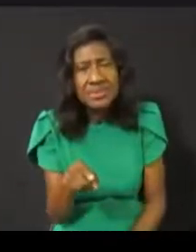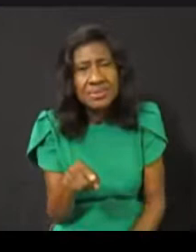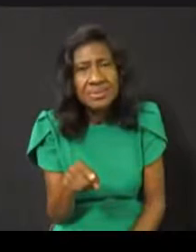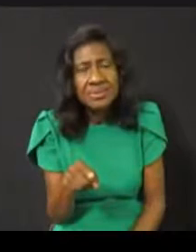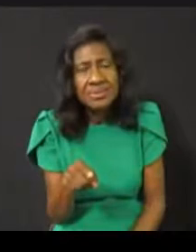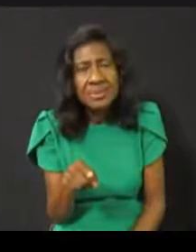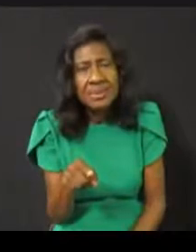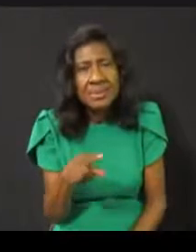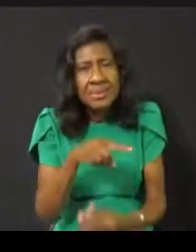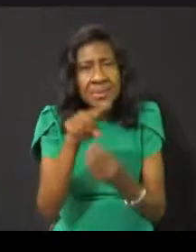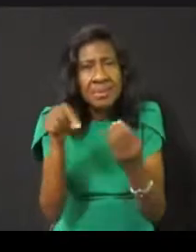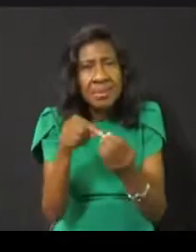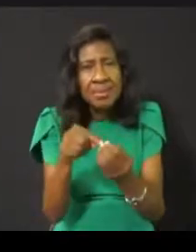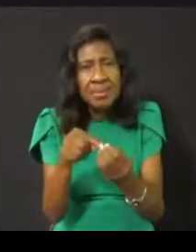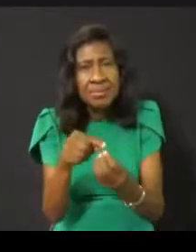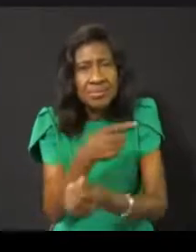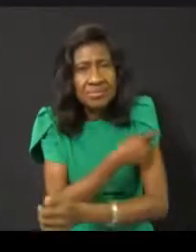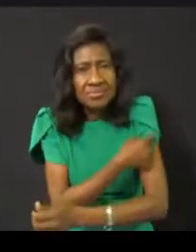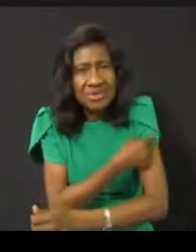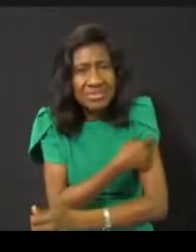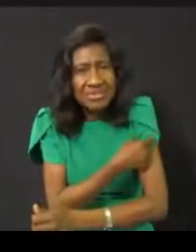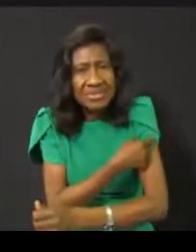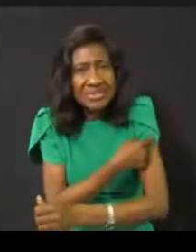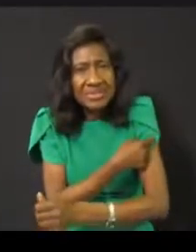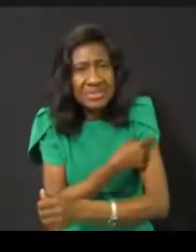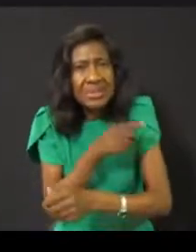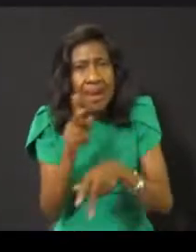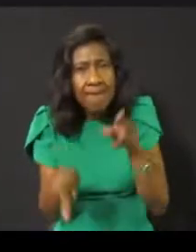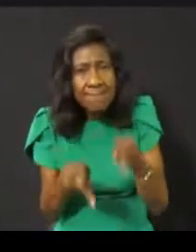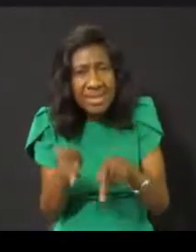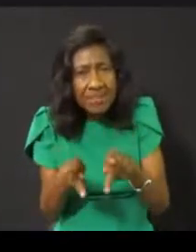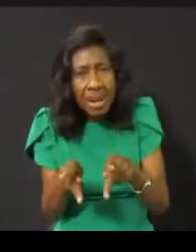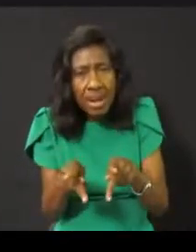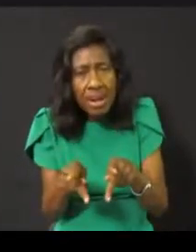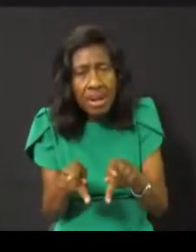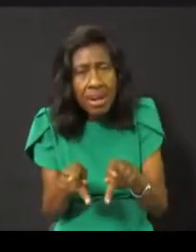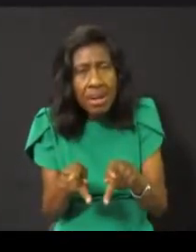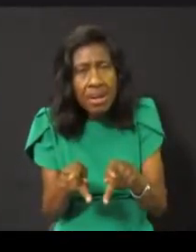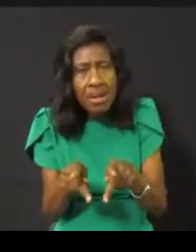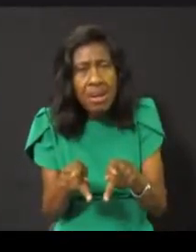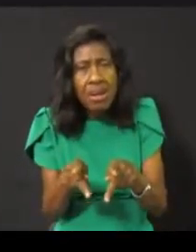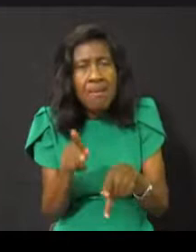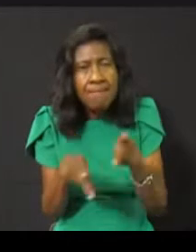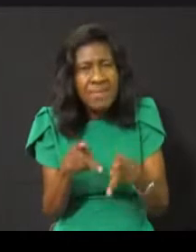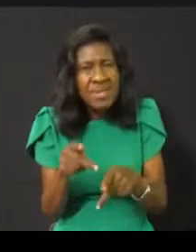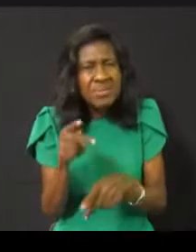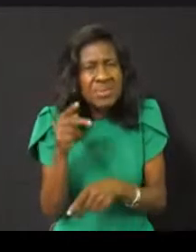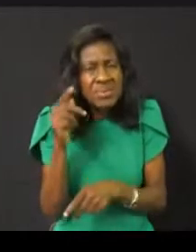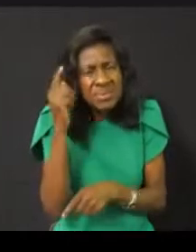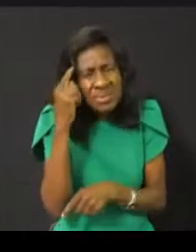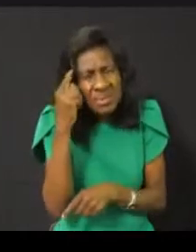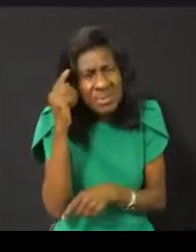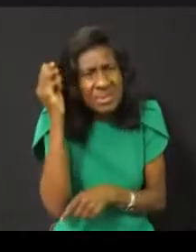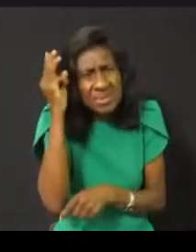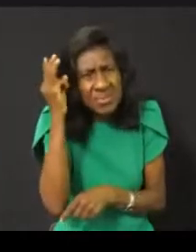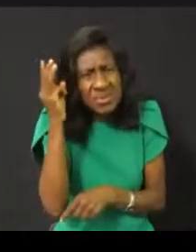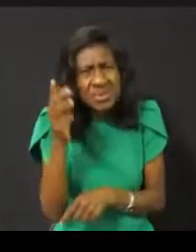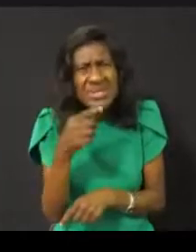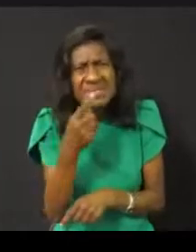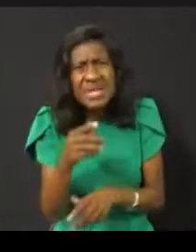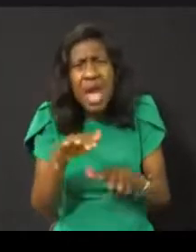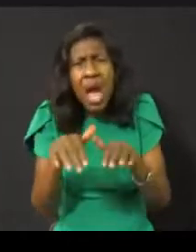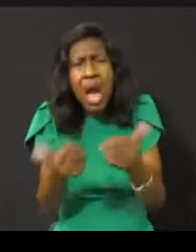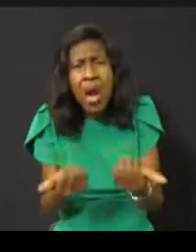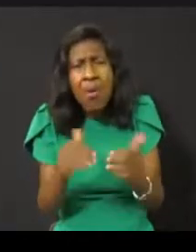verification of vaccinated individuals. There are a number of concerns now about, how do we